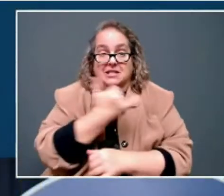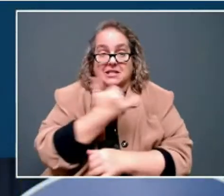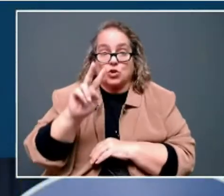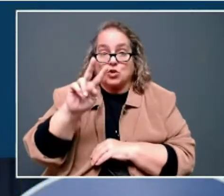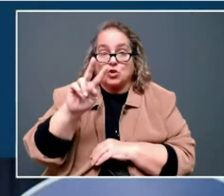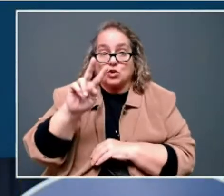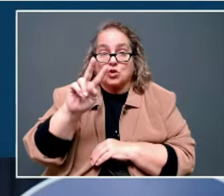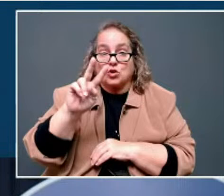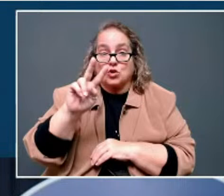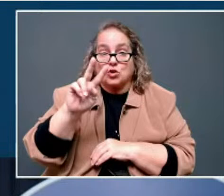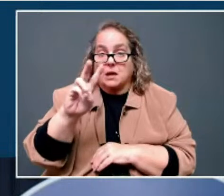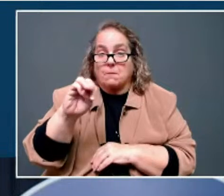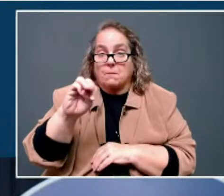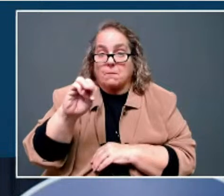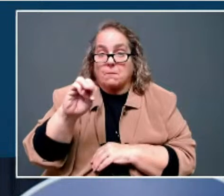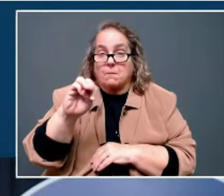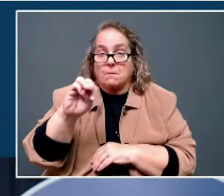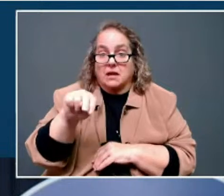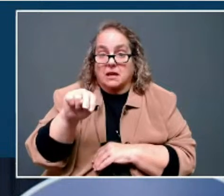million Kentuckians vaccinated,